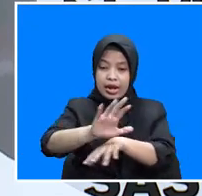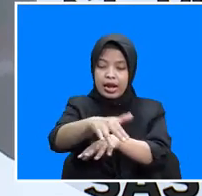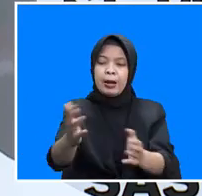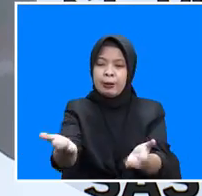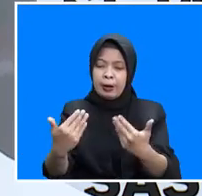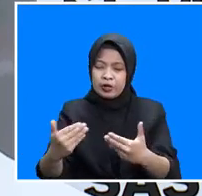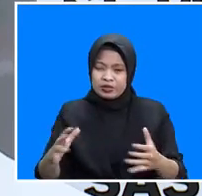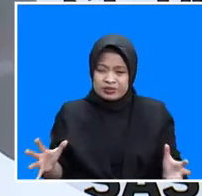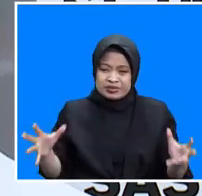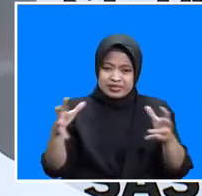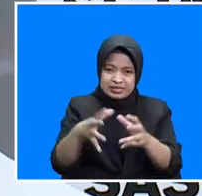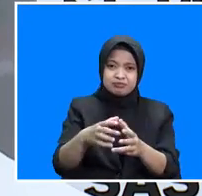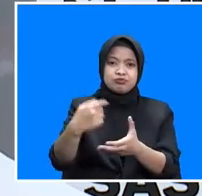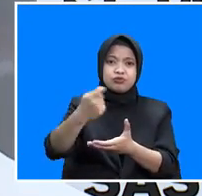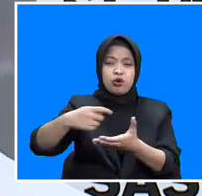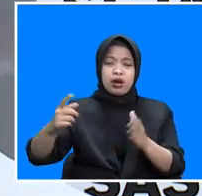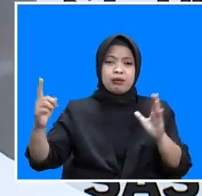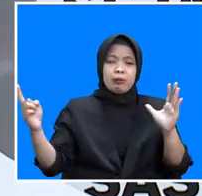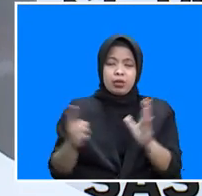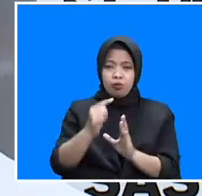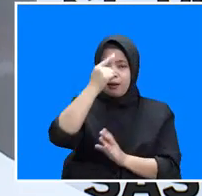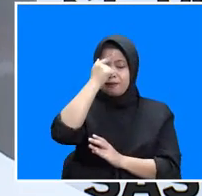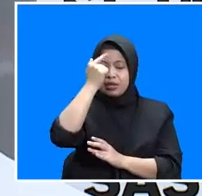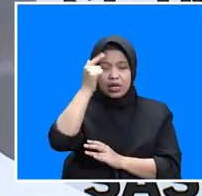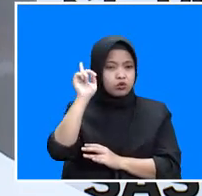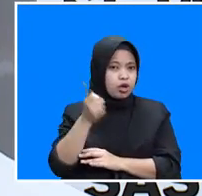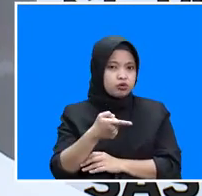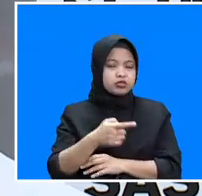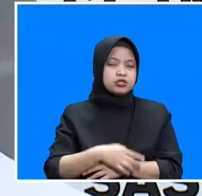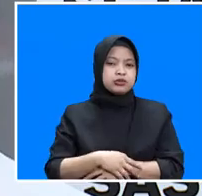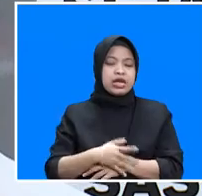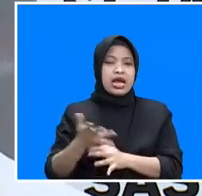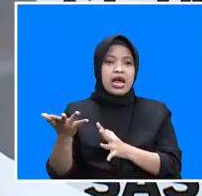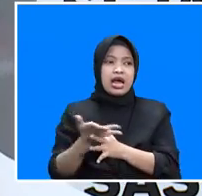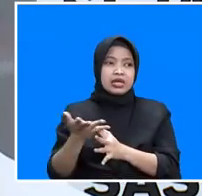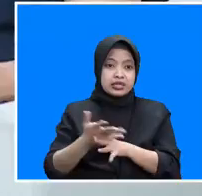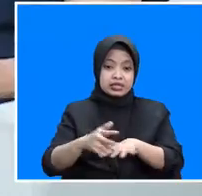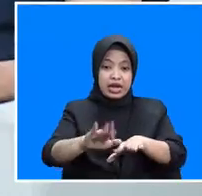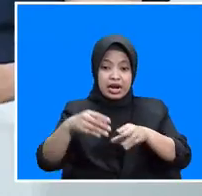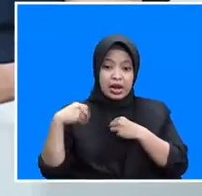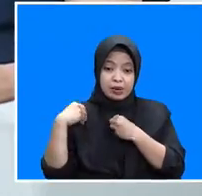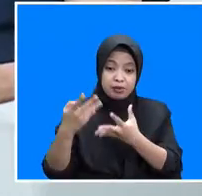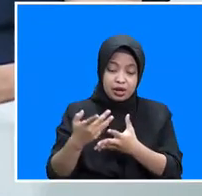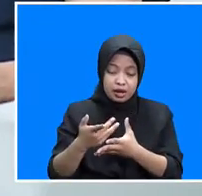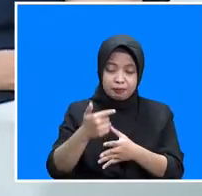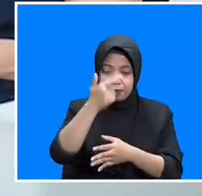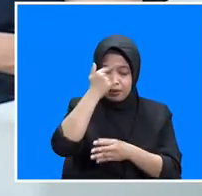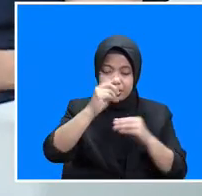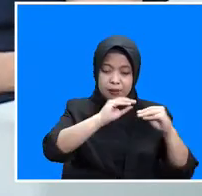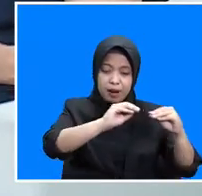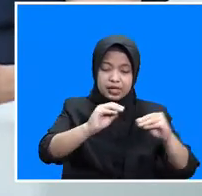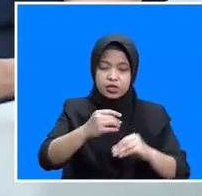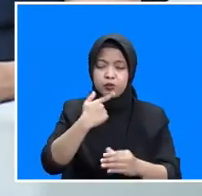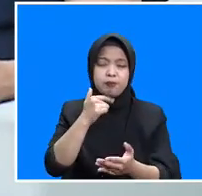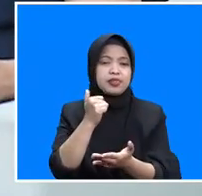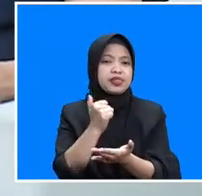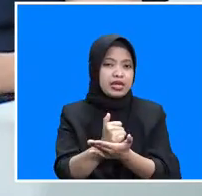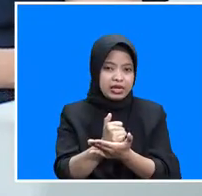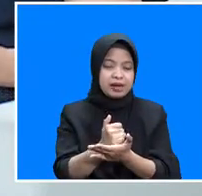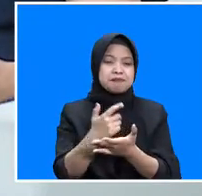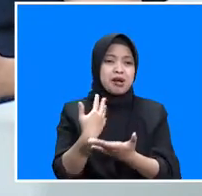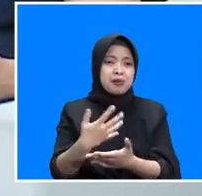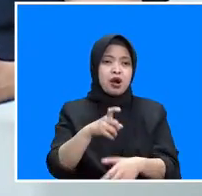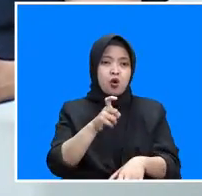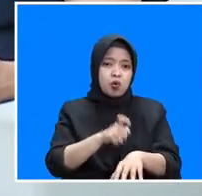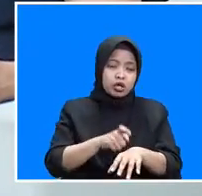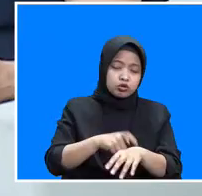that. We've got to assess their learning levels. Mm. You know, we've got to take that time to really understand where children are at with